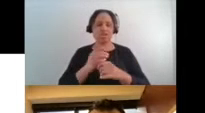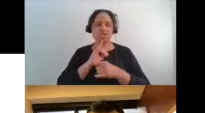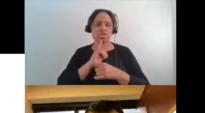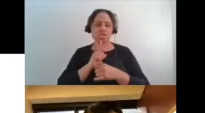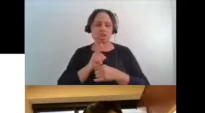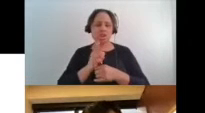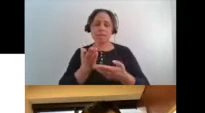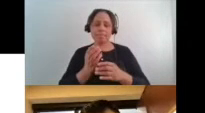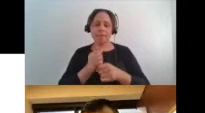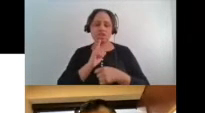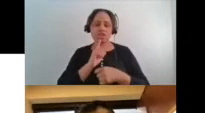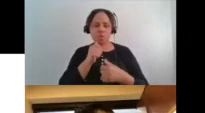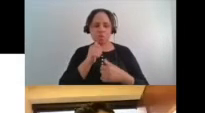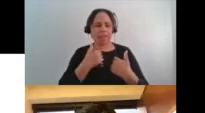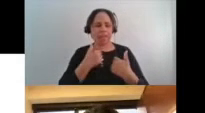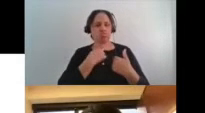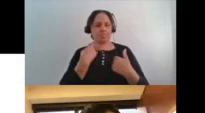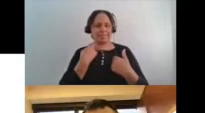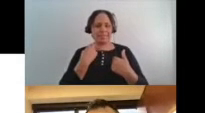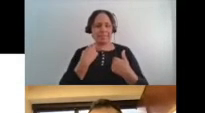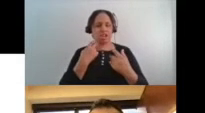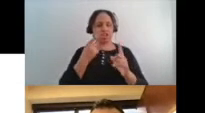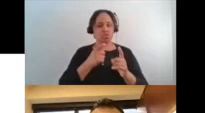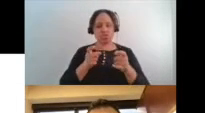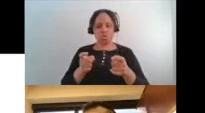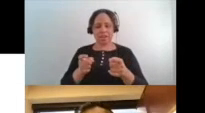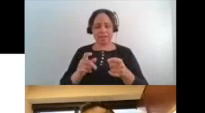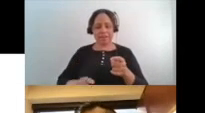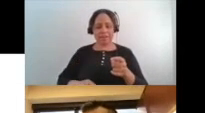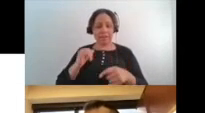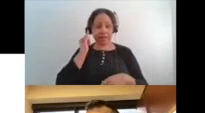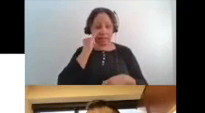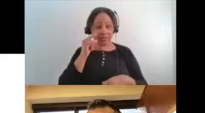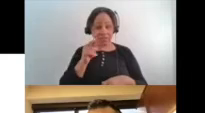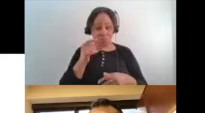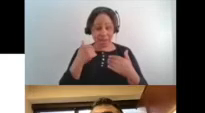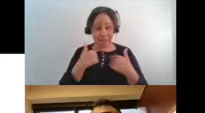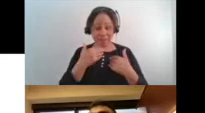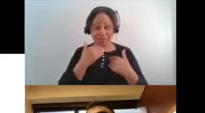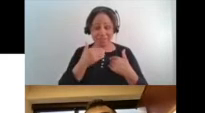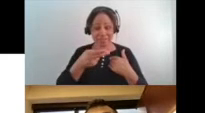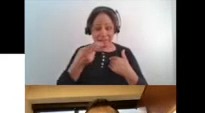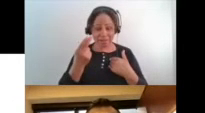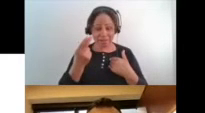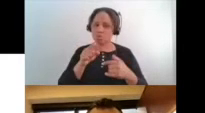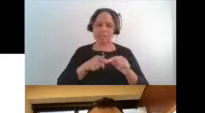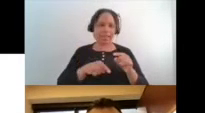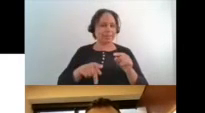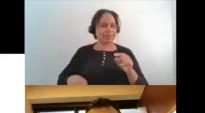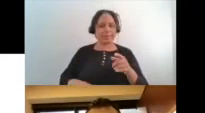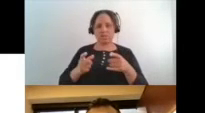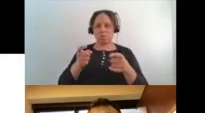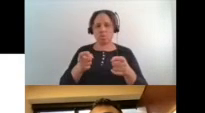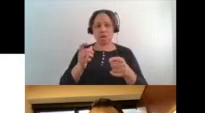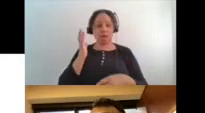liver failure themselves. So if you have diabetes, you cannot be a living kidney donor because you already have some risk